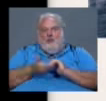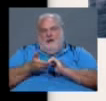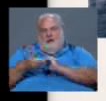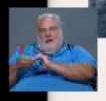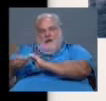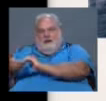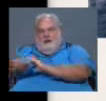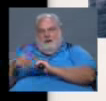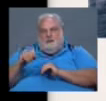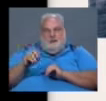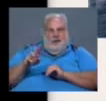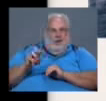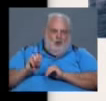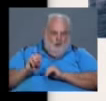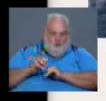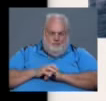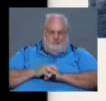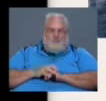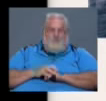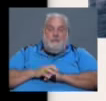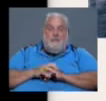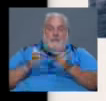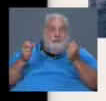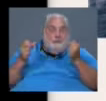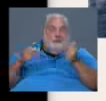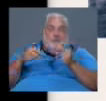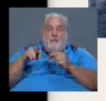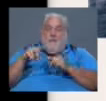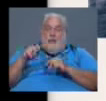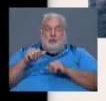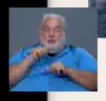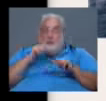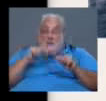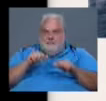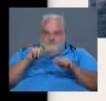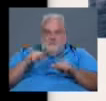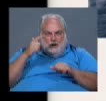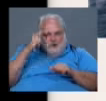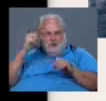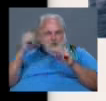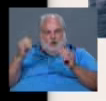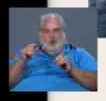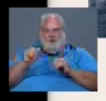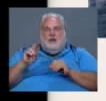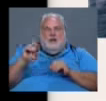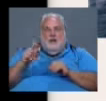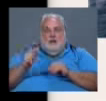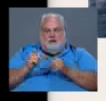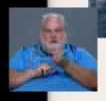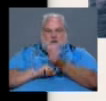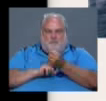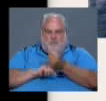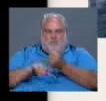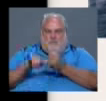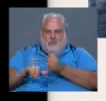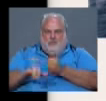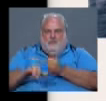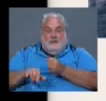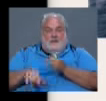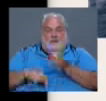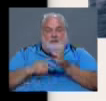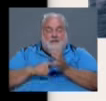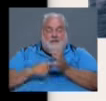to go to ports that the Navy traditionally hasn't been able to go to because there's not tug support or infrastructure that can support us. This place is